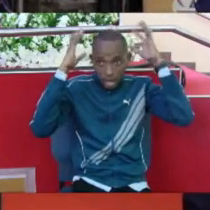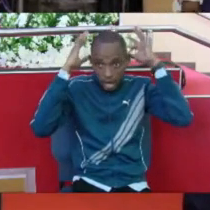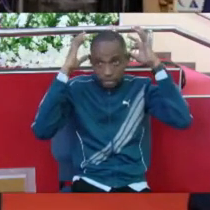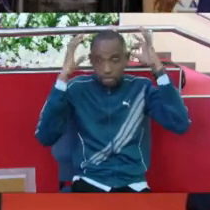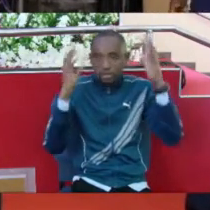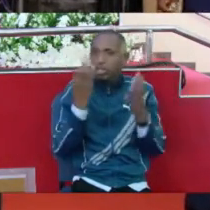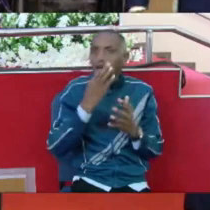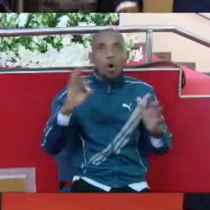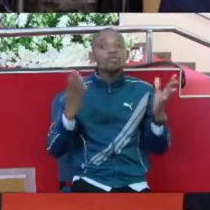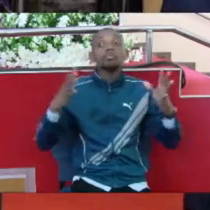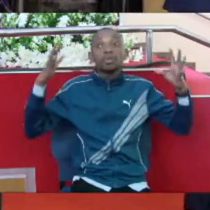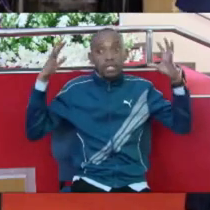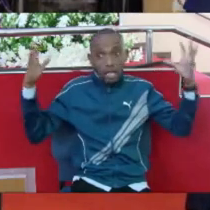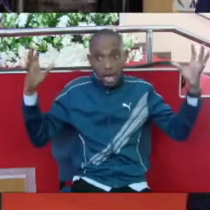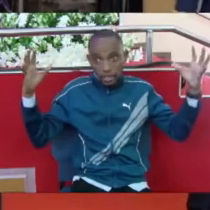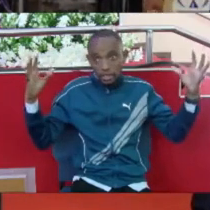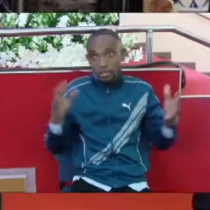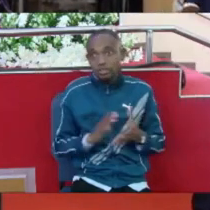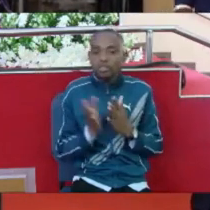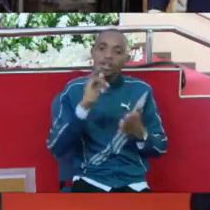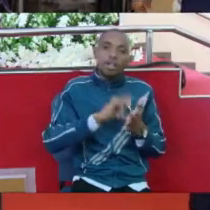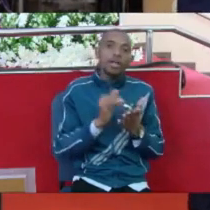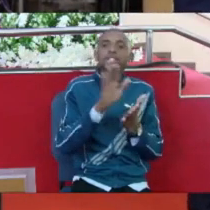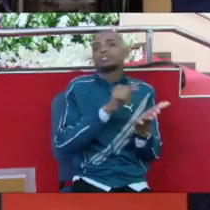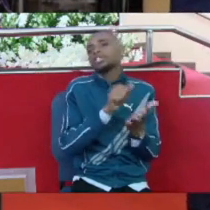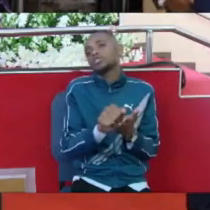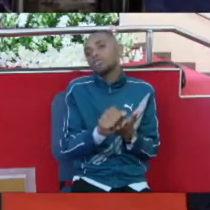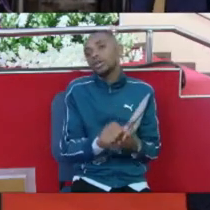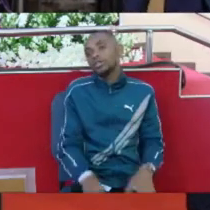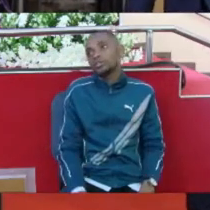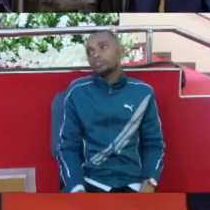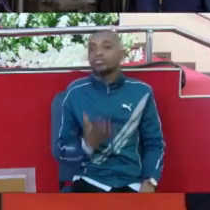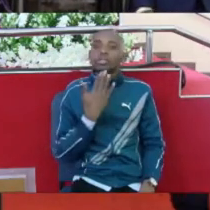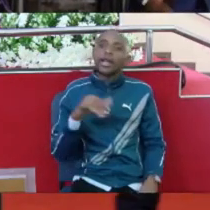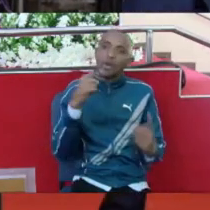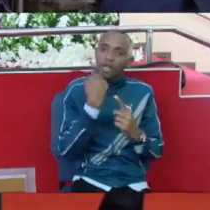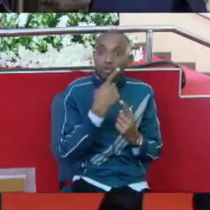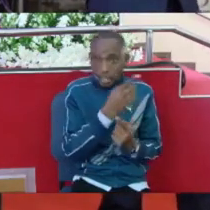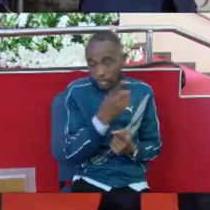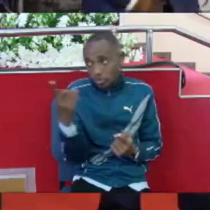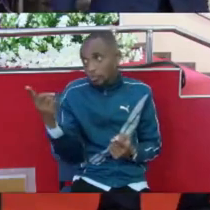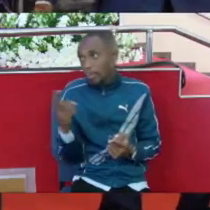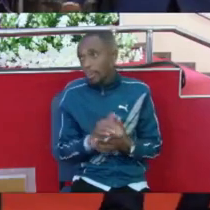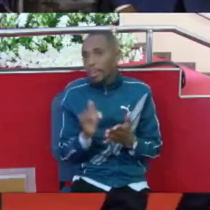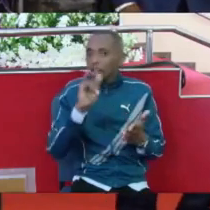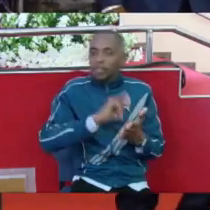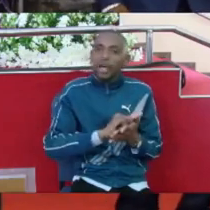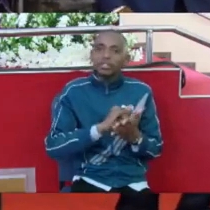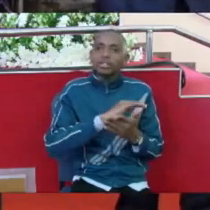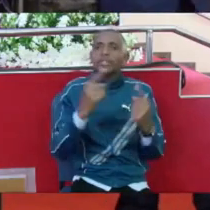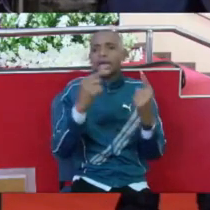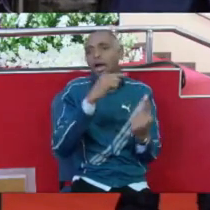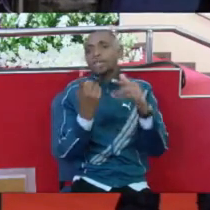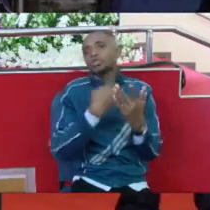of a big giant that he had destroyed. And I want to tell you that there are battles that you have